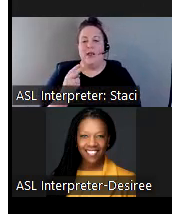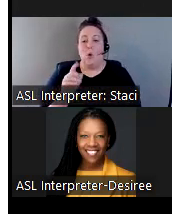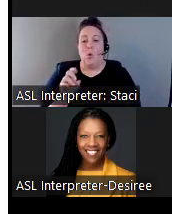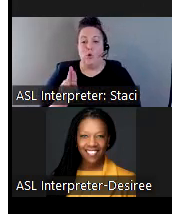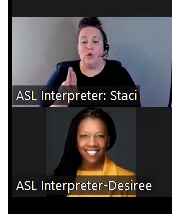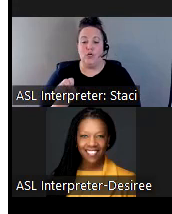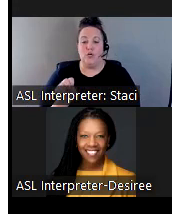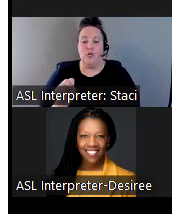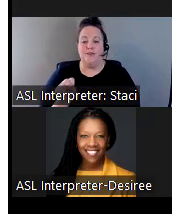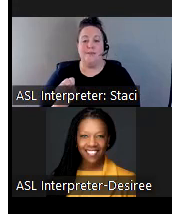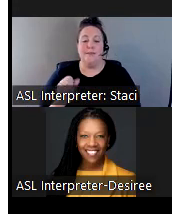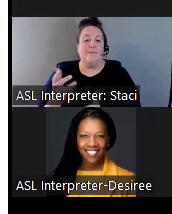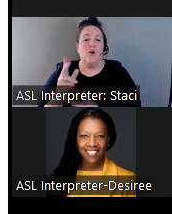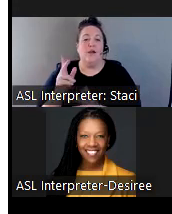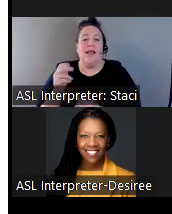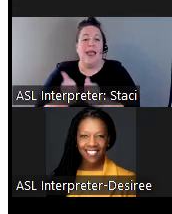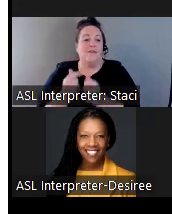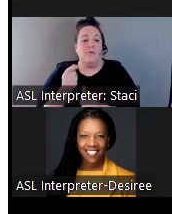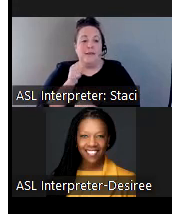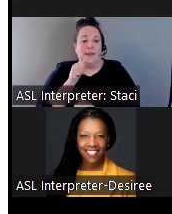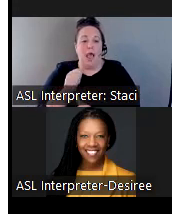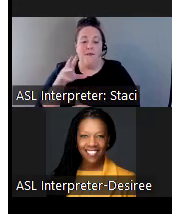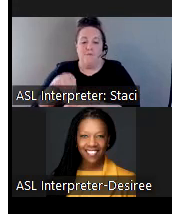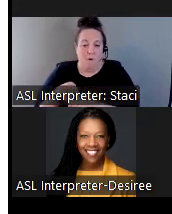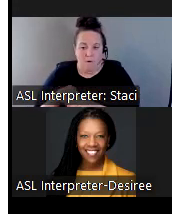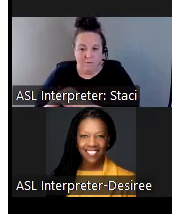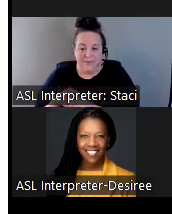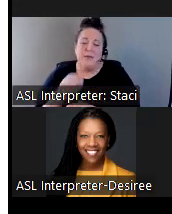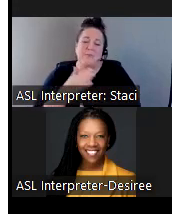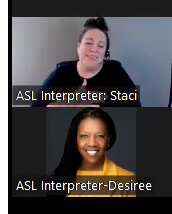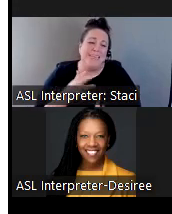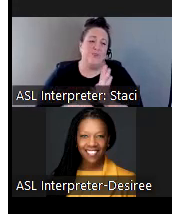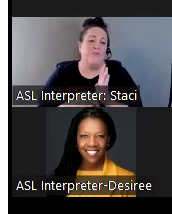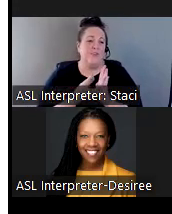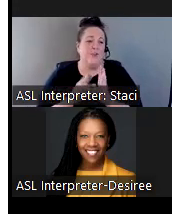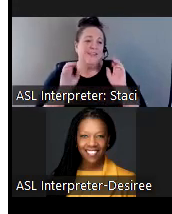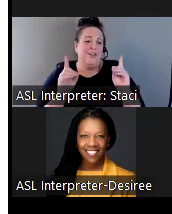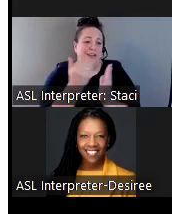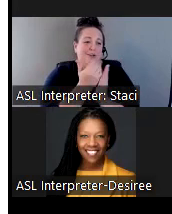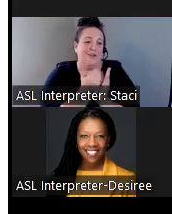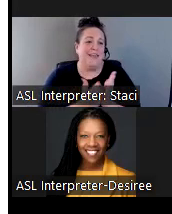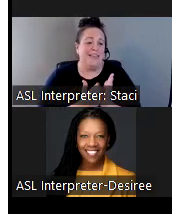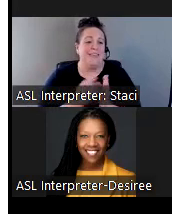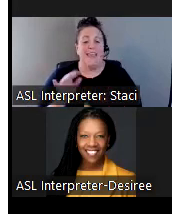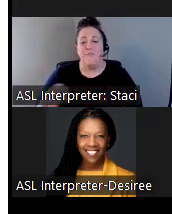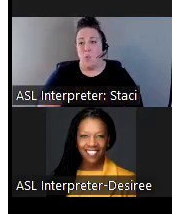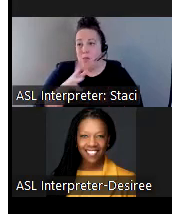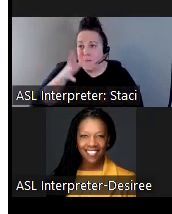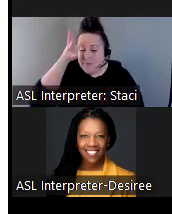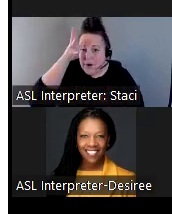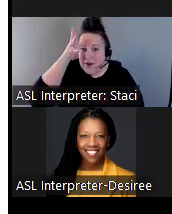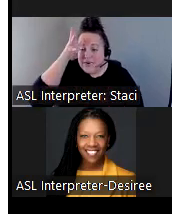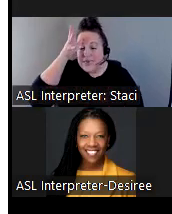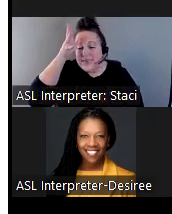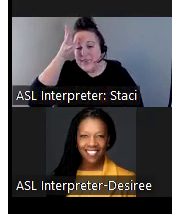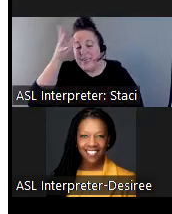all of those who don't come below. Please review the educational material list. If you're a parent, you'll become better